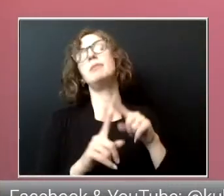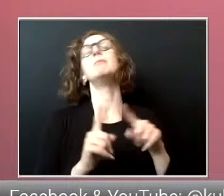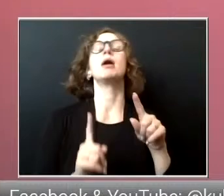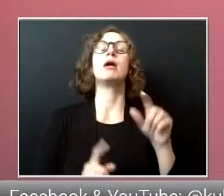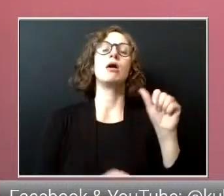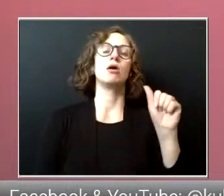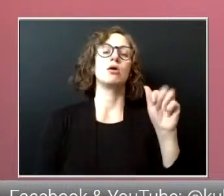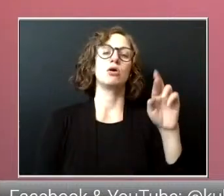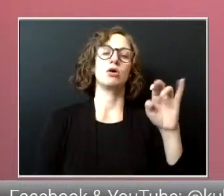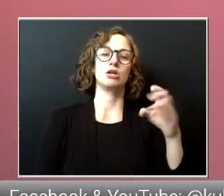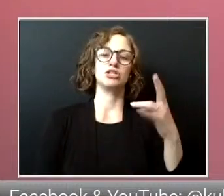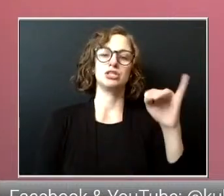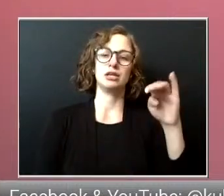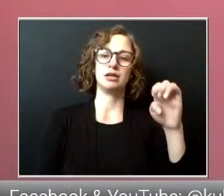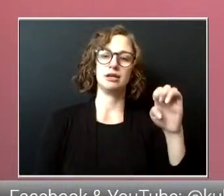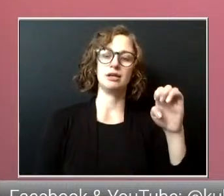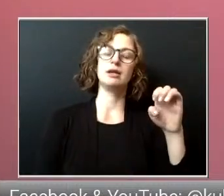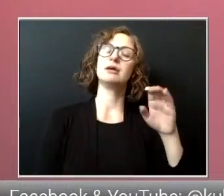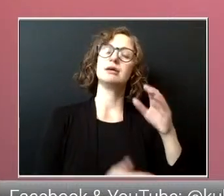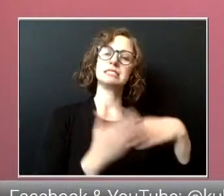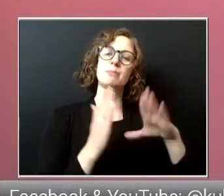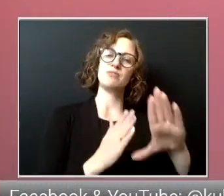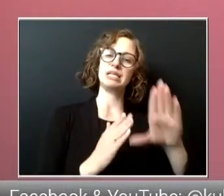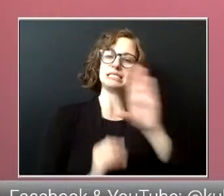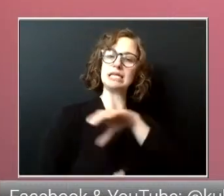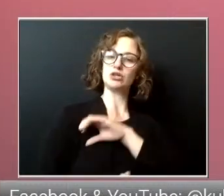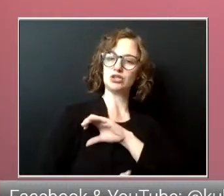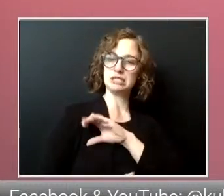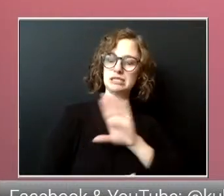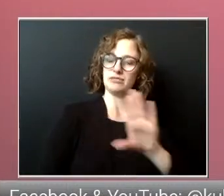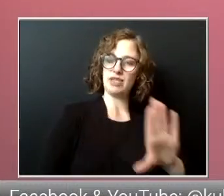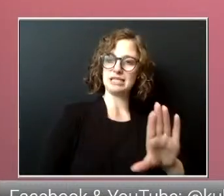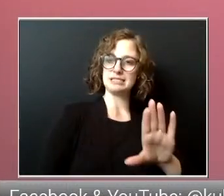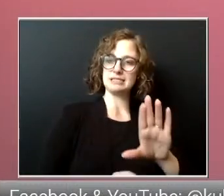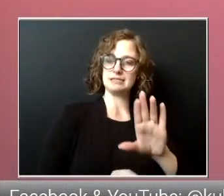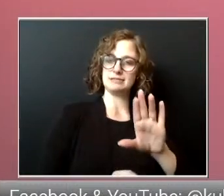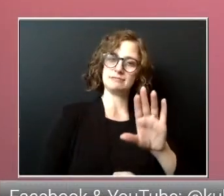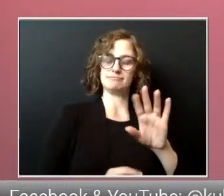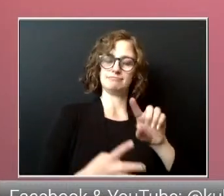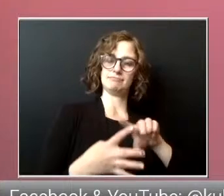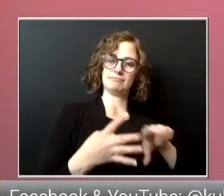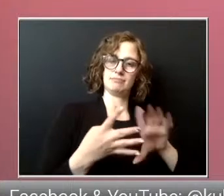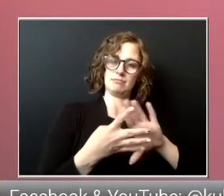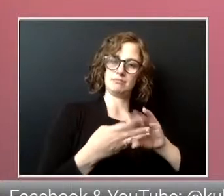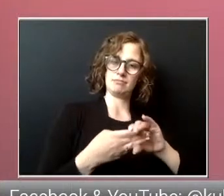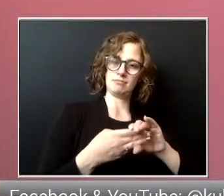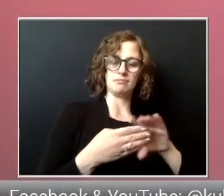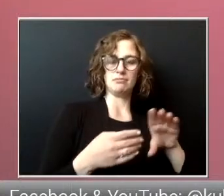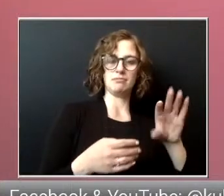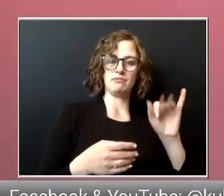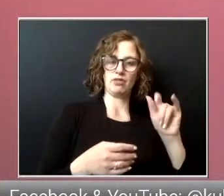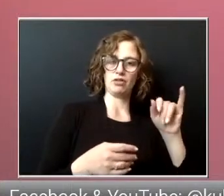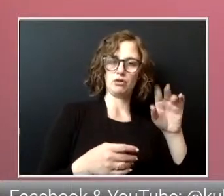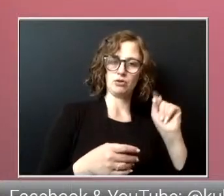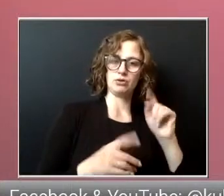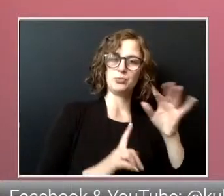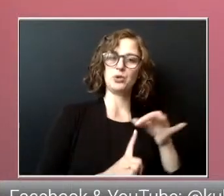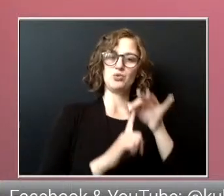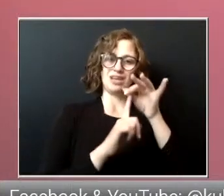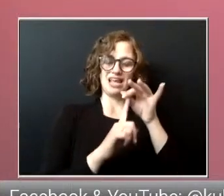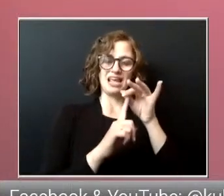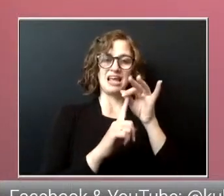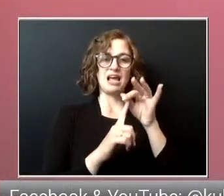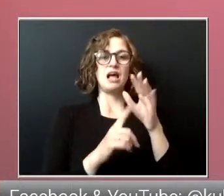tetralogy that were a bit unique. The level of obstruction below the pulmonary valve was fairly